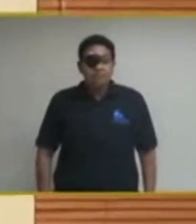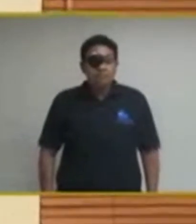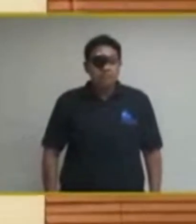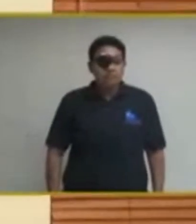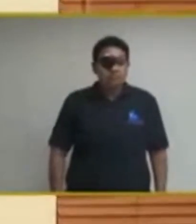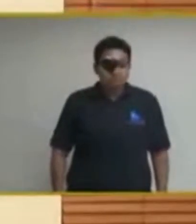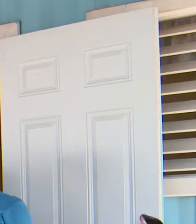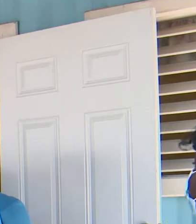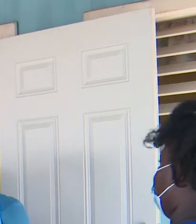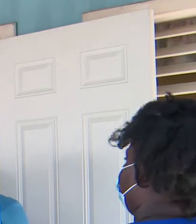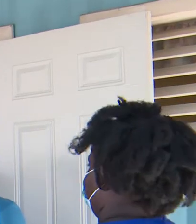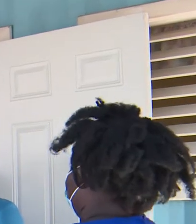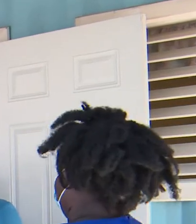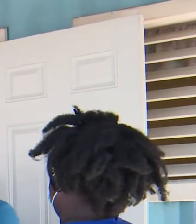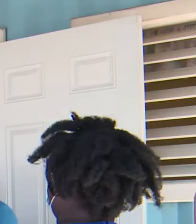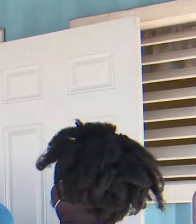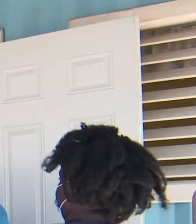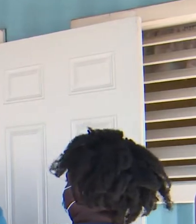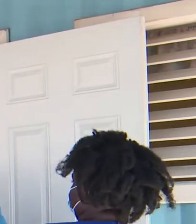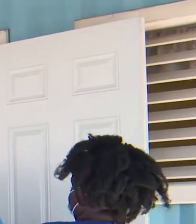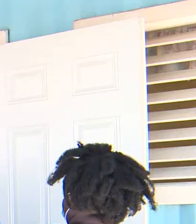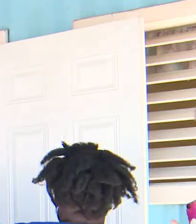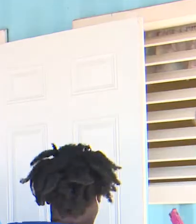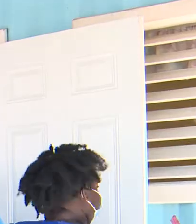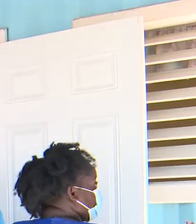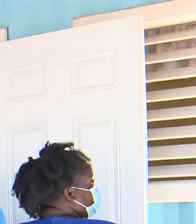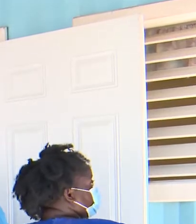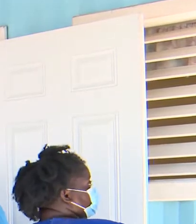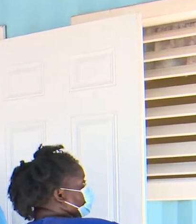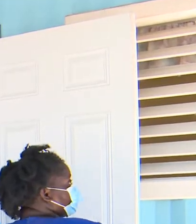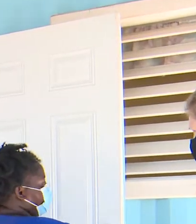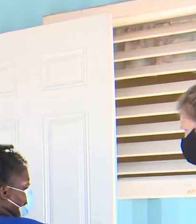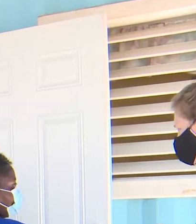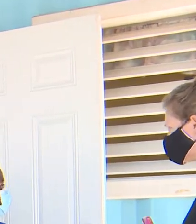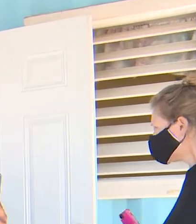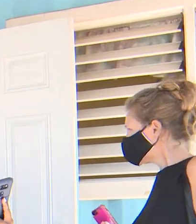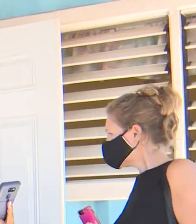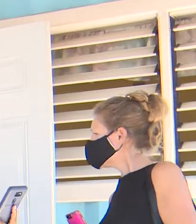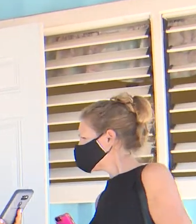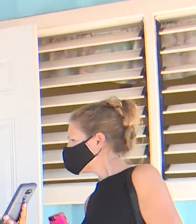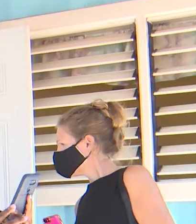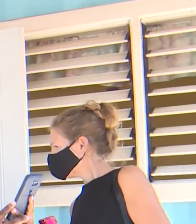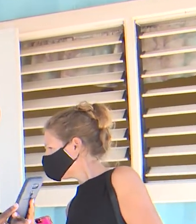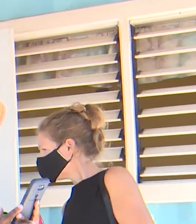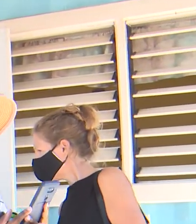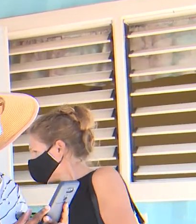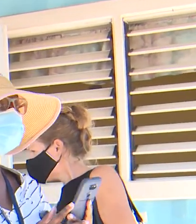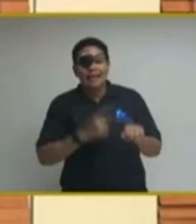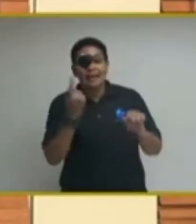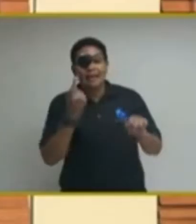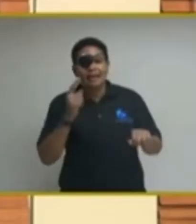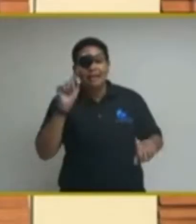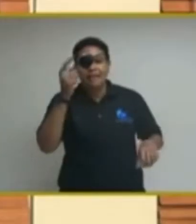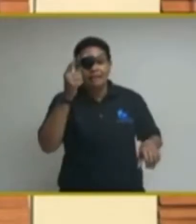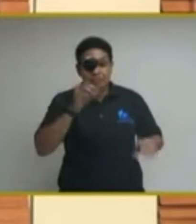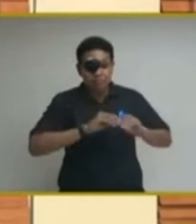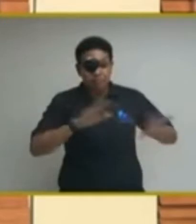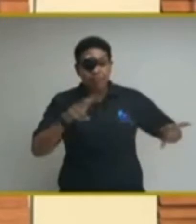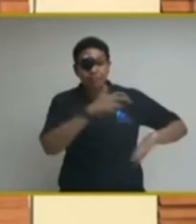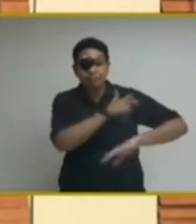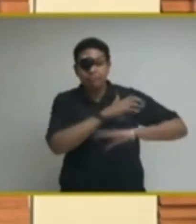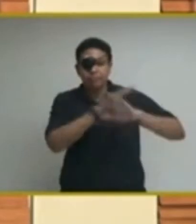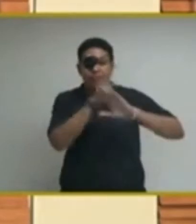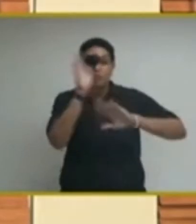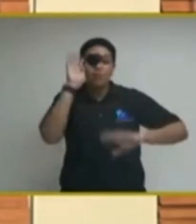McKenzie explained why that is so. In terms of the initial distribution of vaccine, it is going